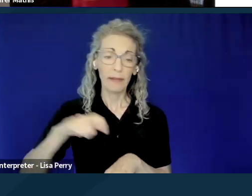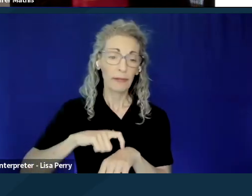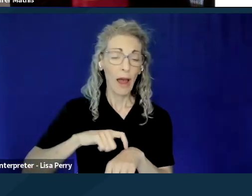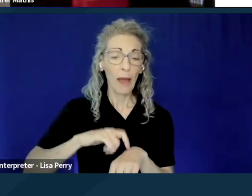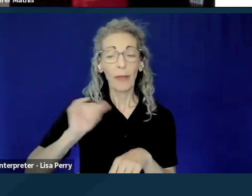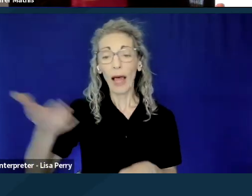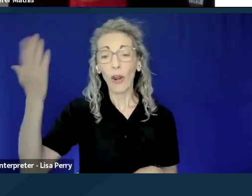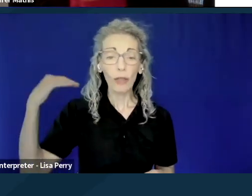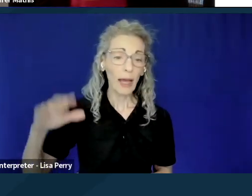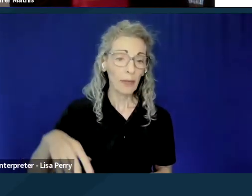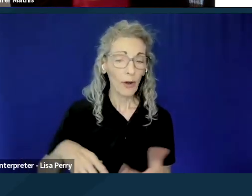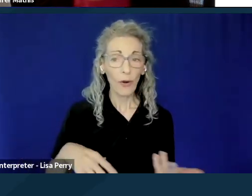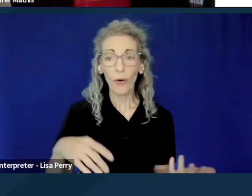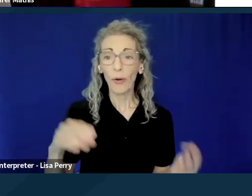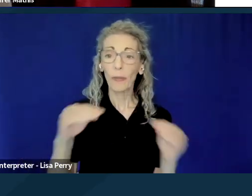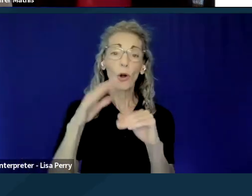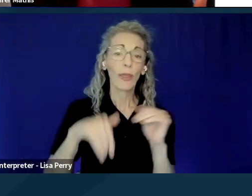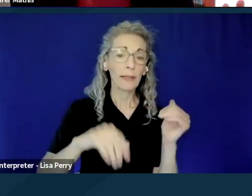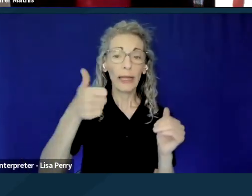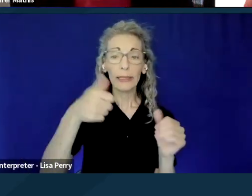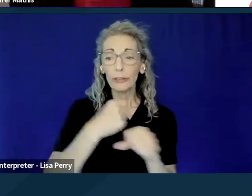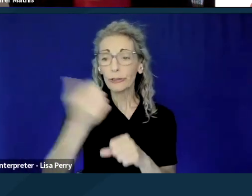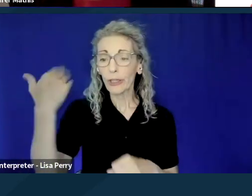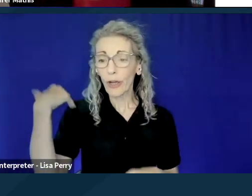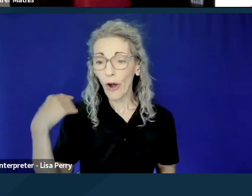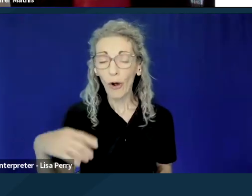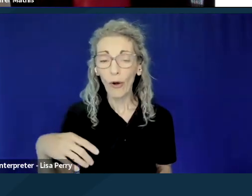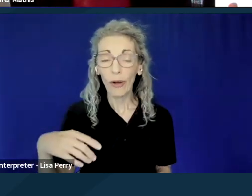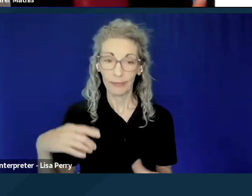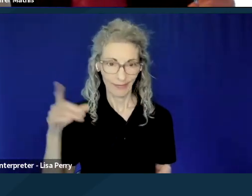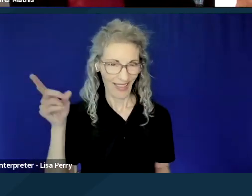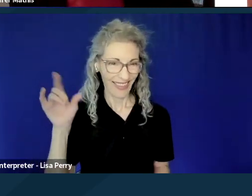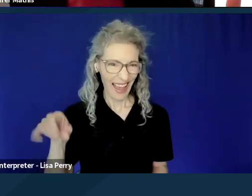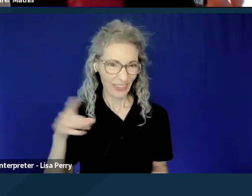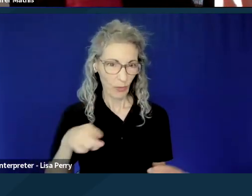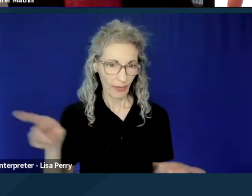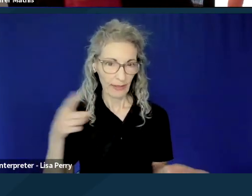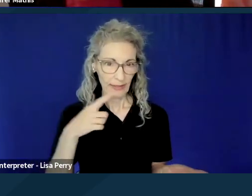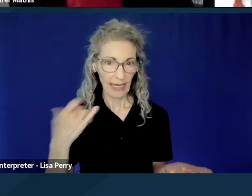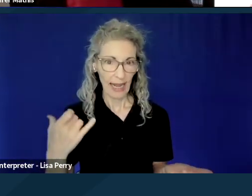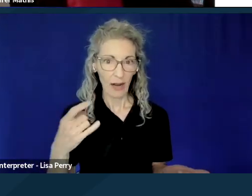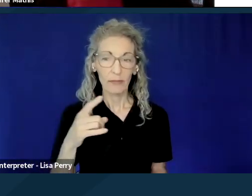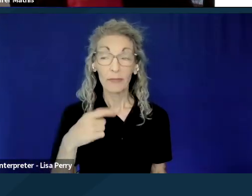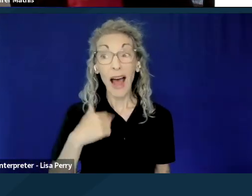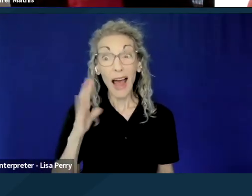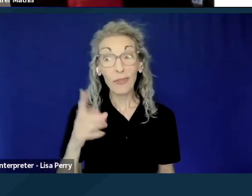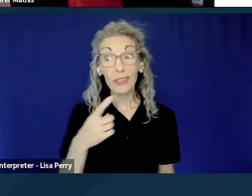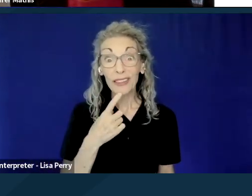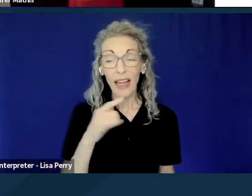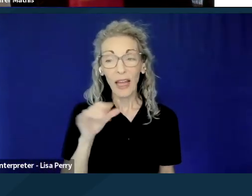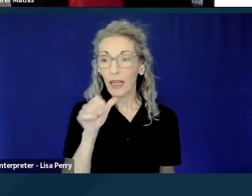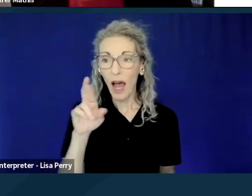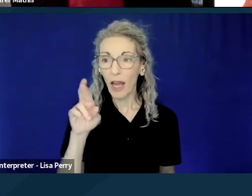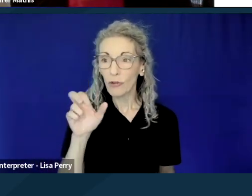long time ago. It was more than 10 years ago. I would just say it wasn't just a random person. It was the EEOC's